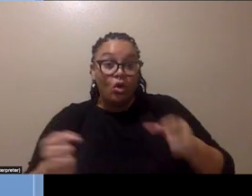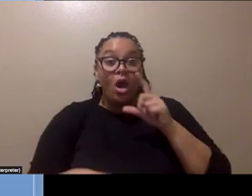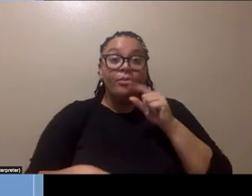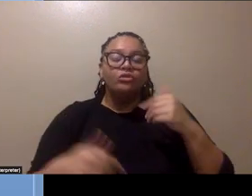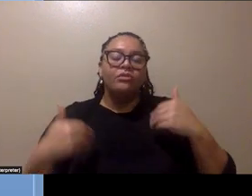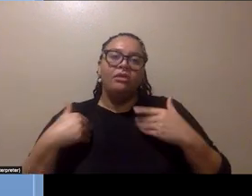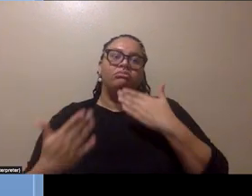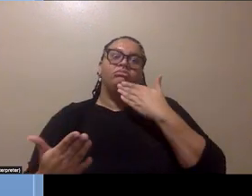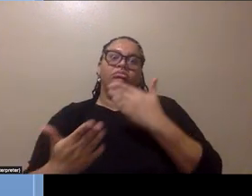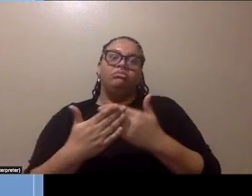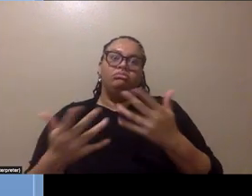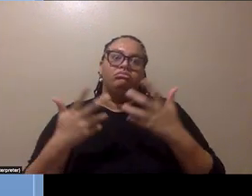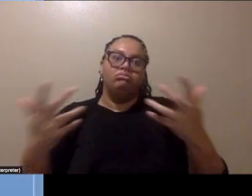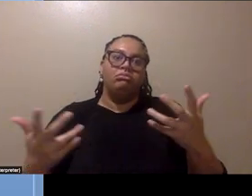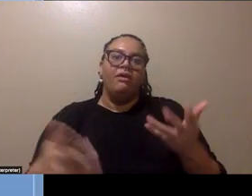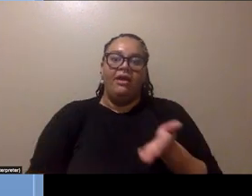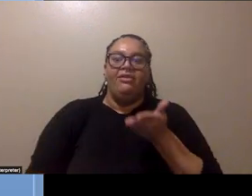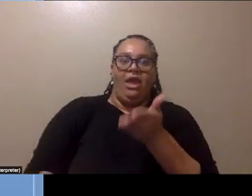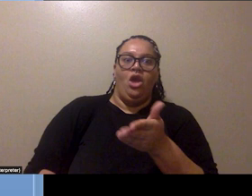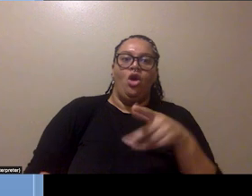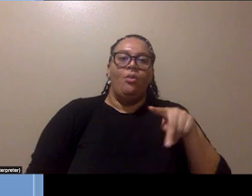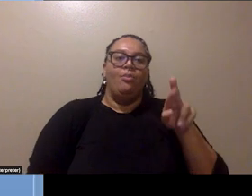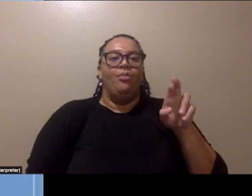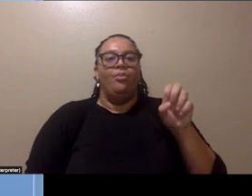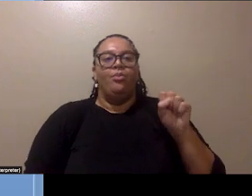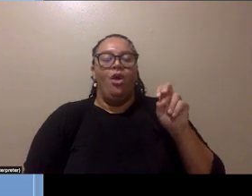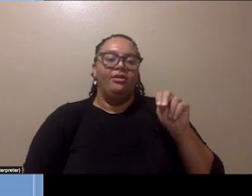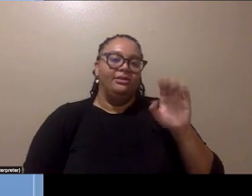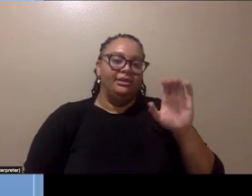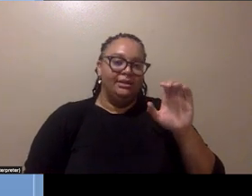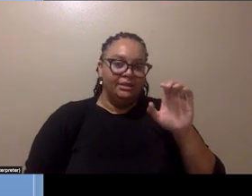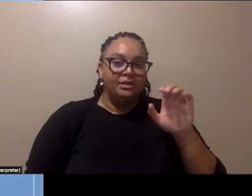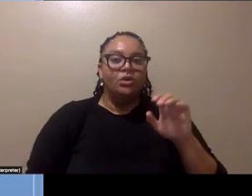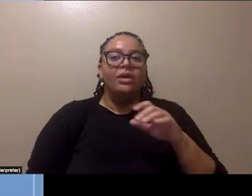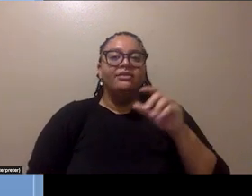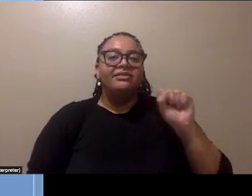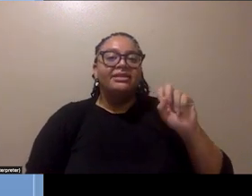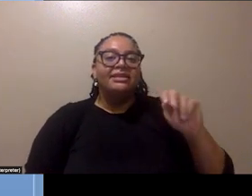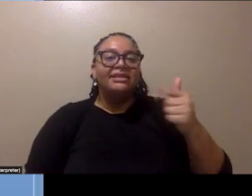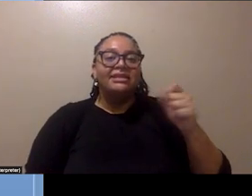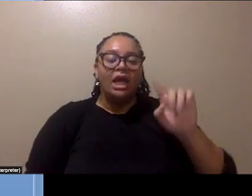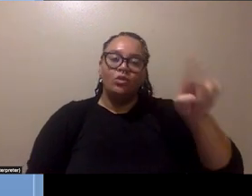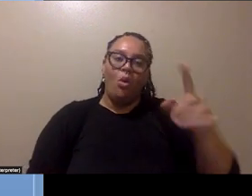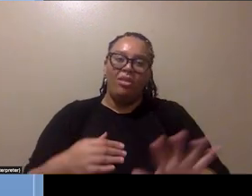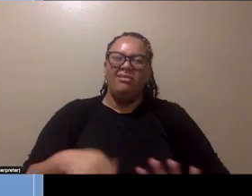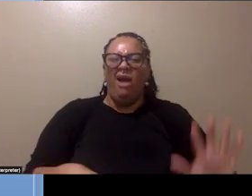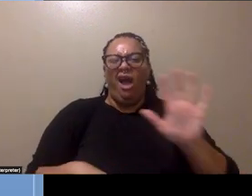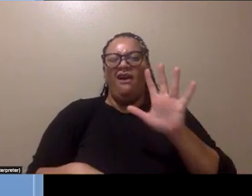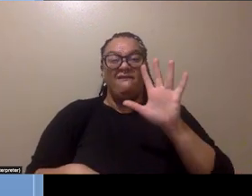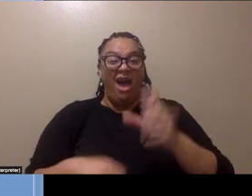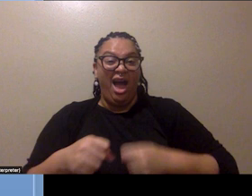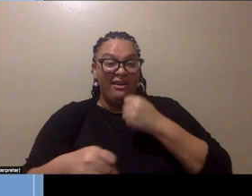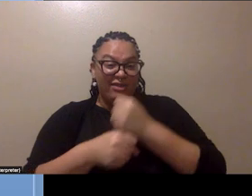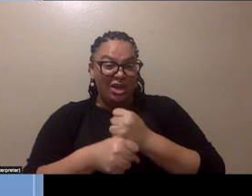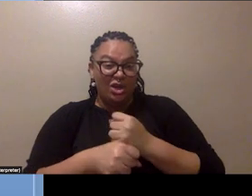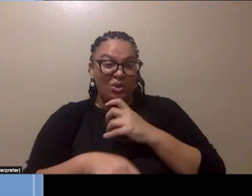that our strong excavators had the highest presence here in 1996 when snags were only about 5 years old and